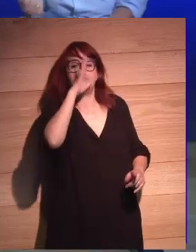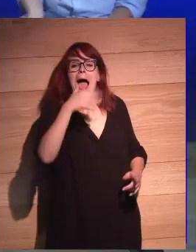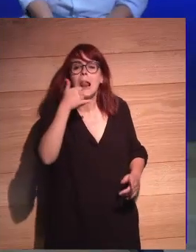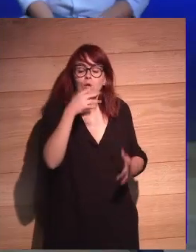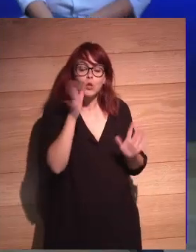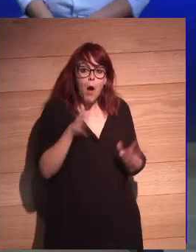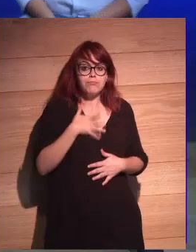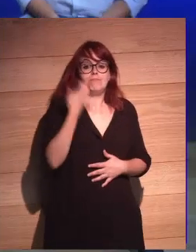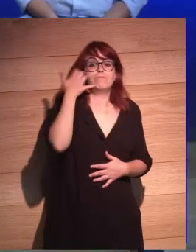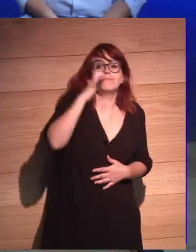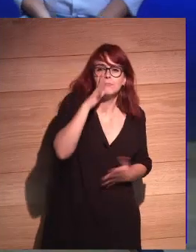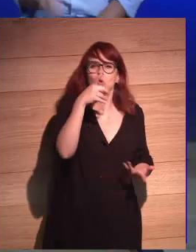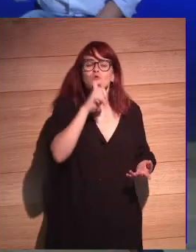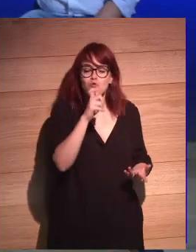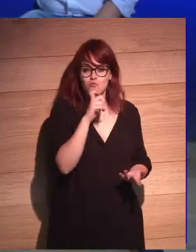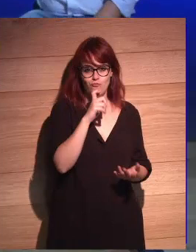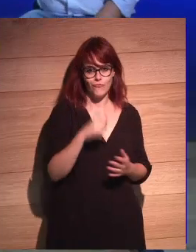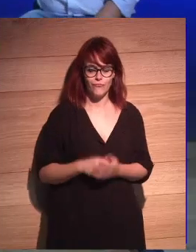this?